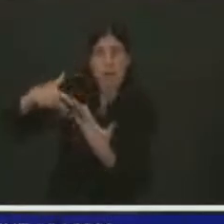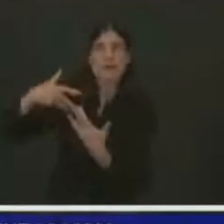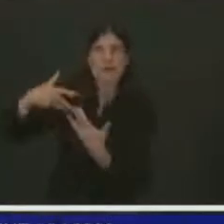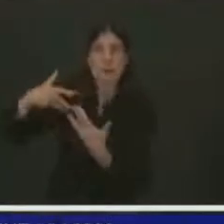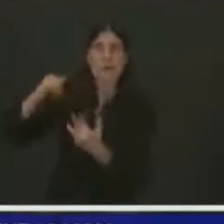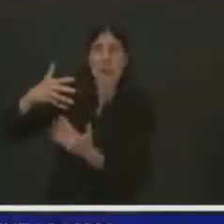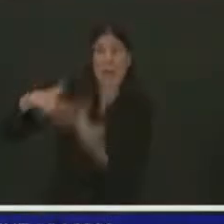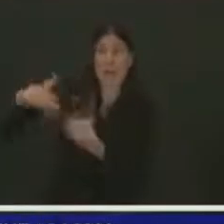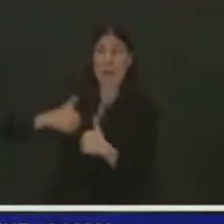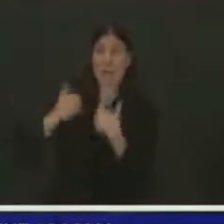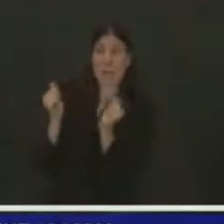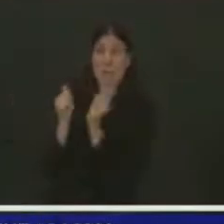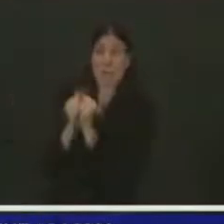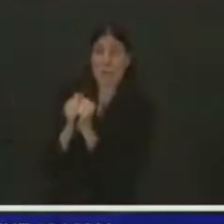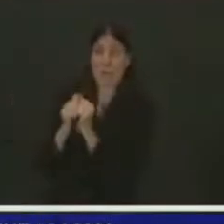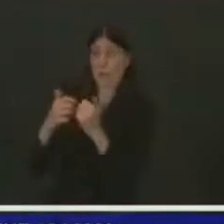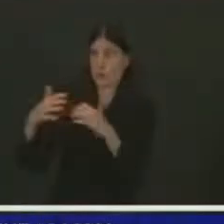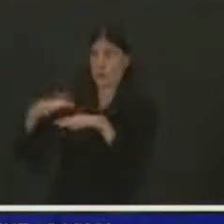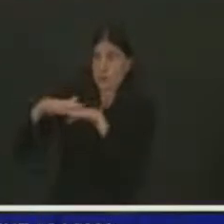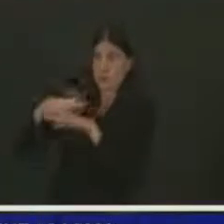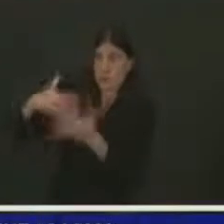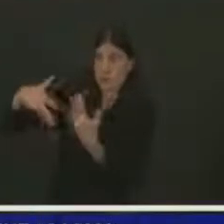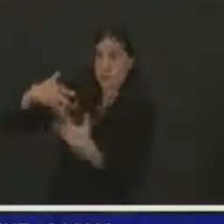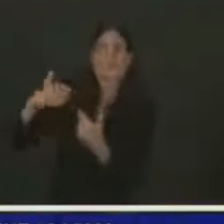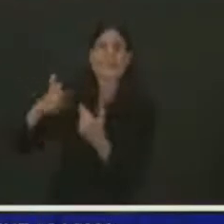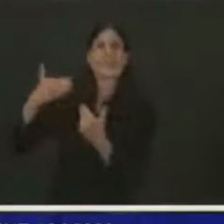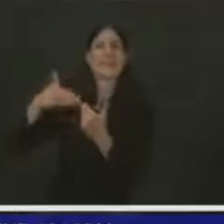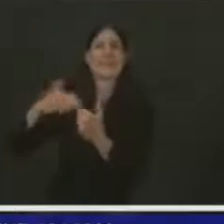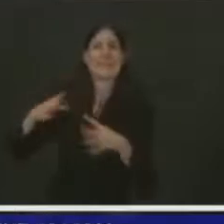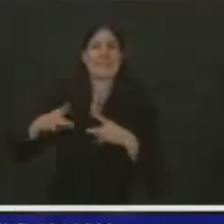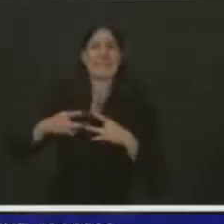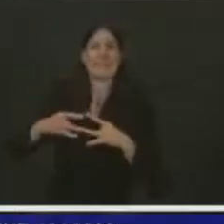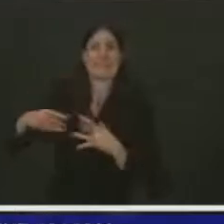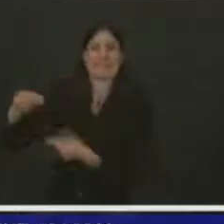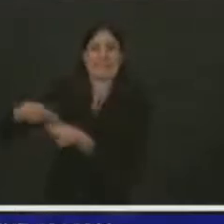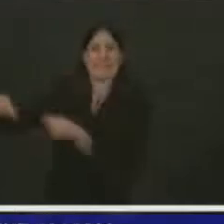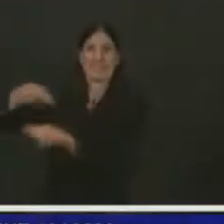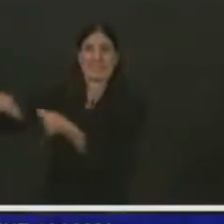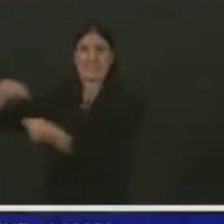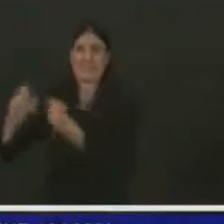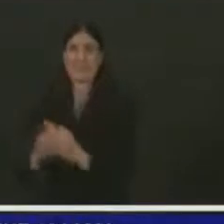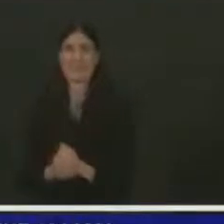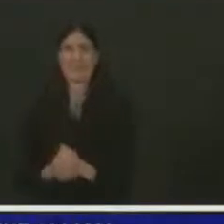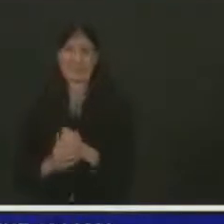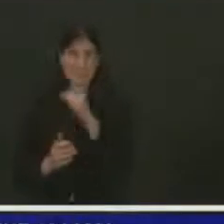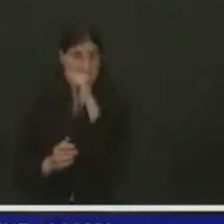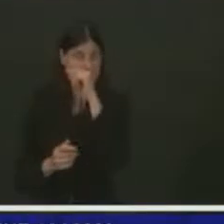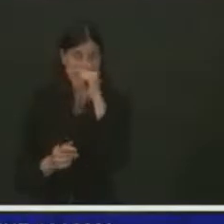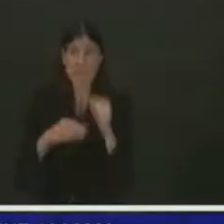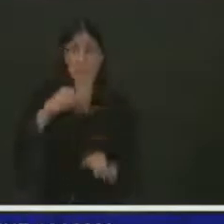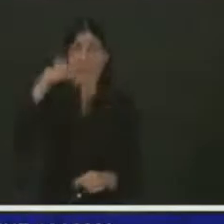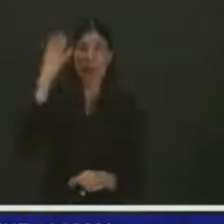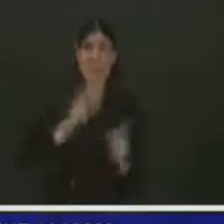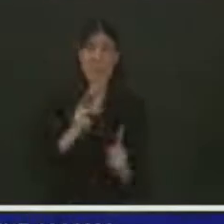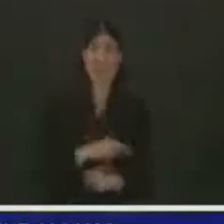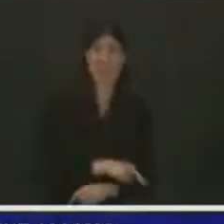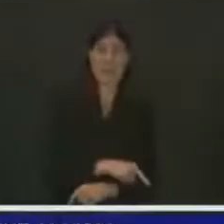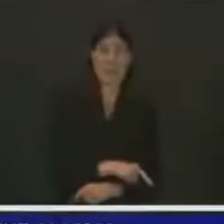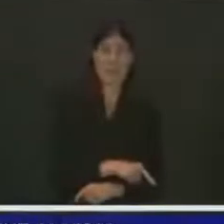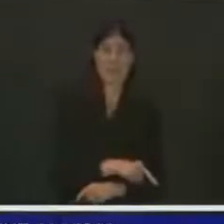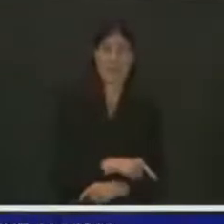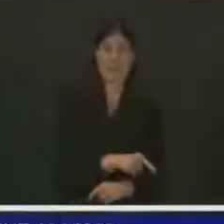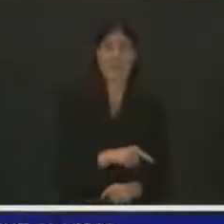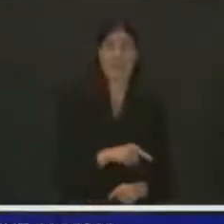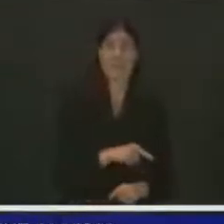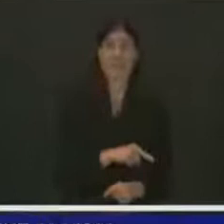not surprising when you see serology results that reflect that. The time will tell whether or not we're able